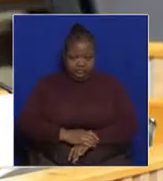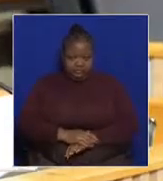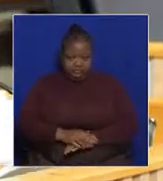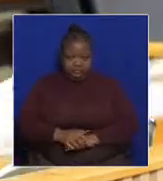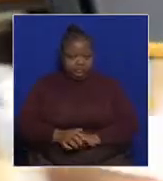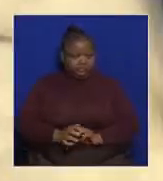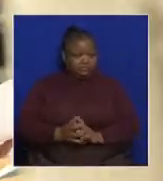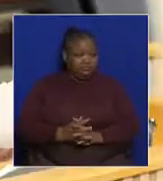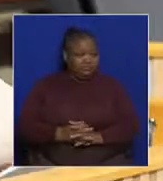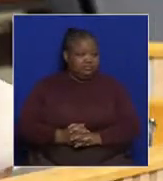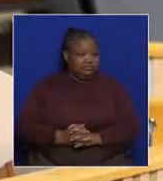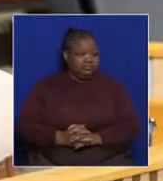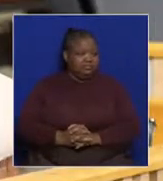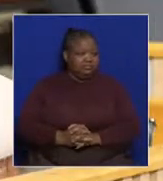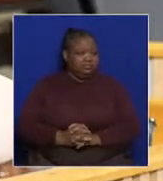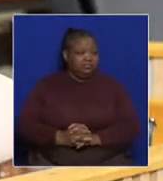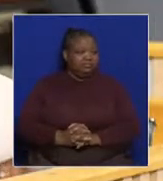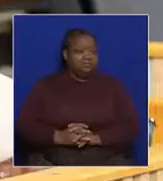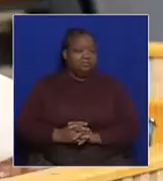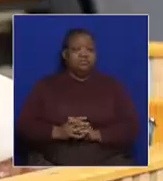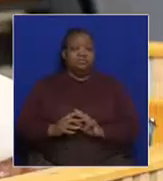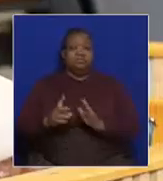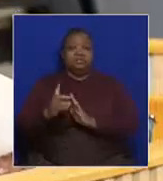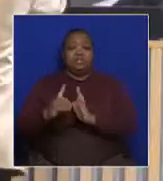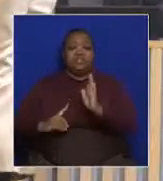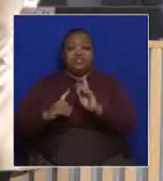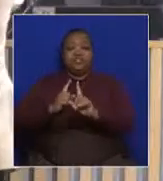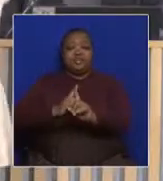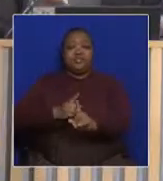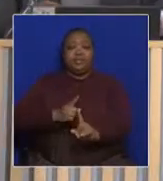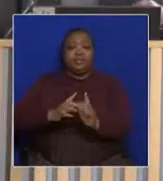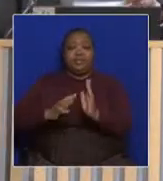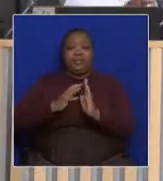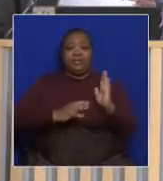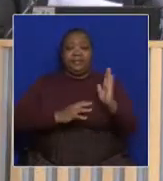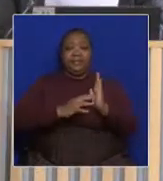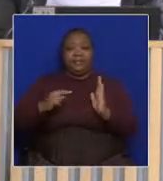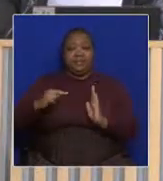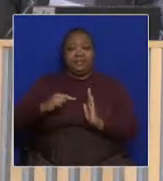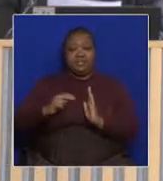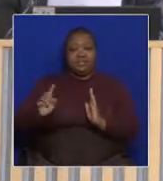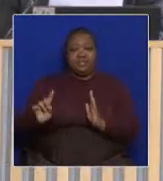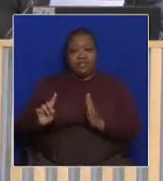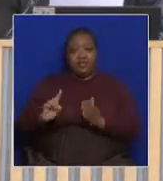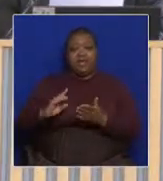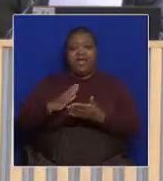And what you'll see in the draft order is that it will be partially in camera.